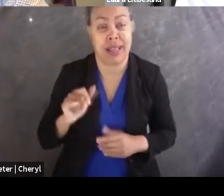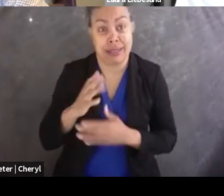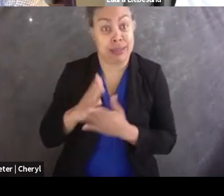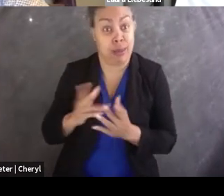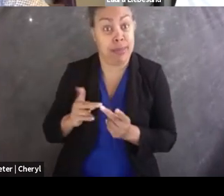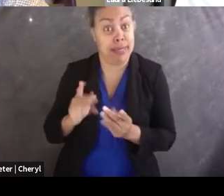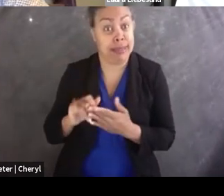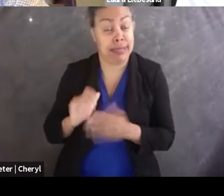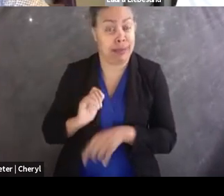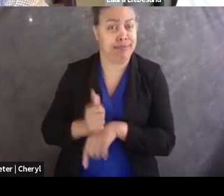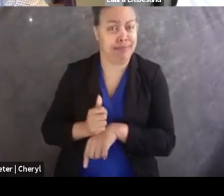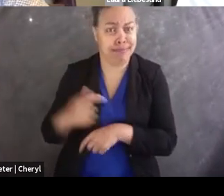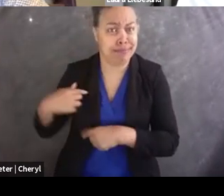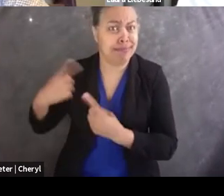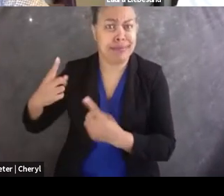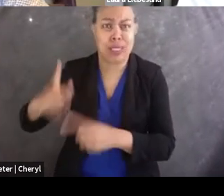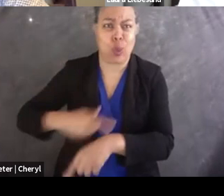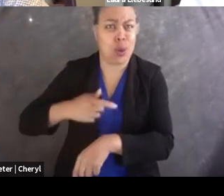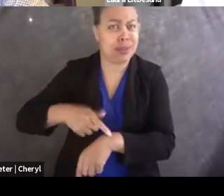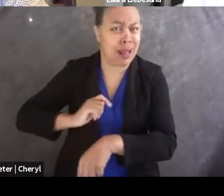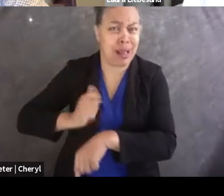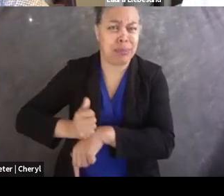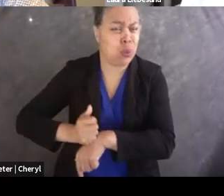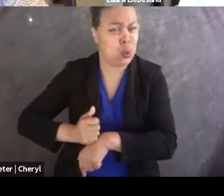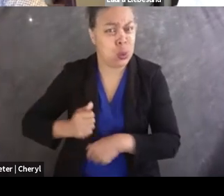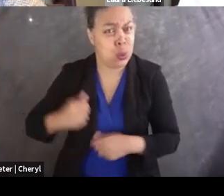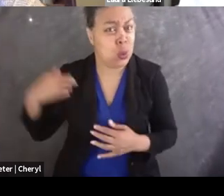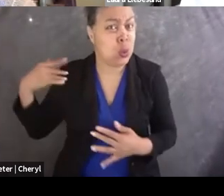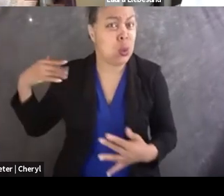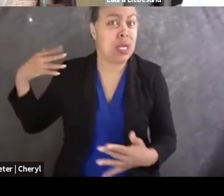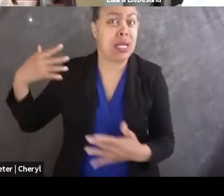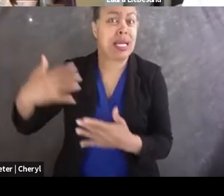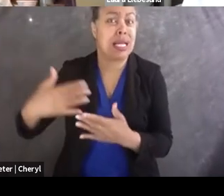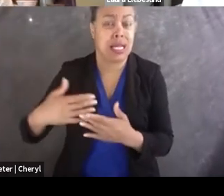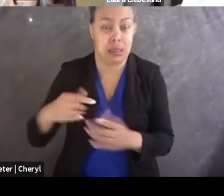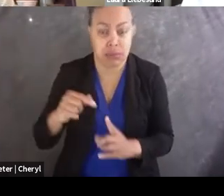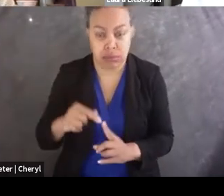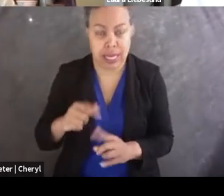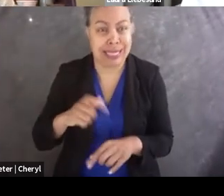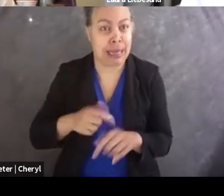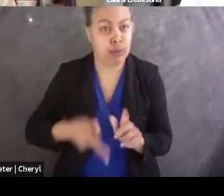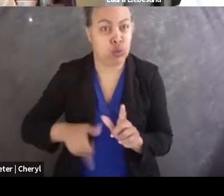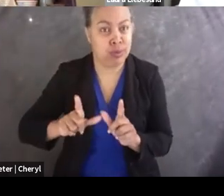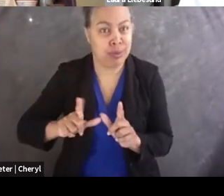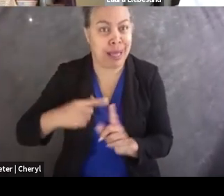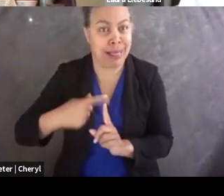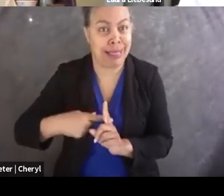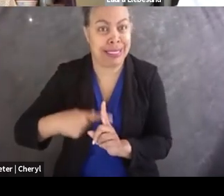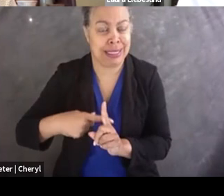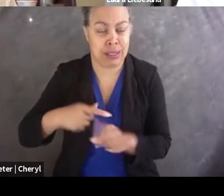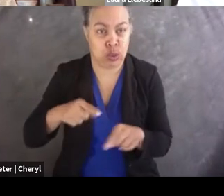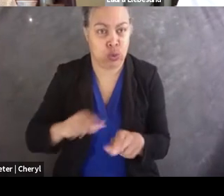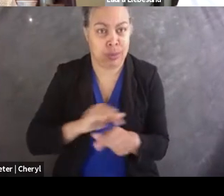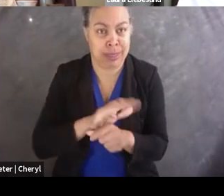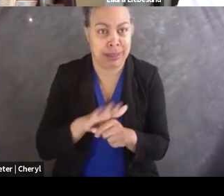been around for a number of years, and then we're facing lease renewals. In the midst of the pandemic and,